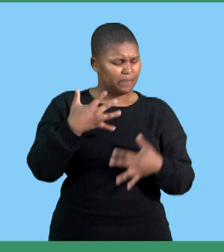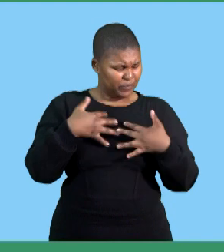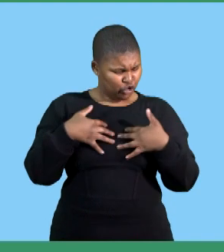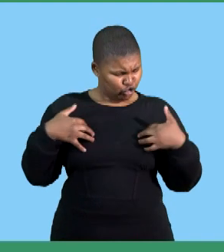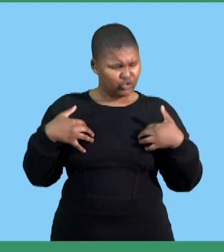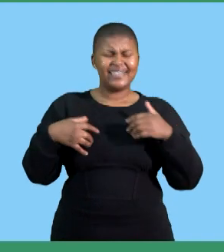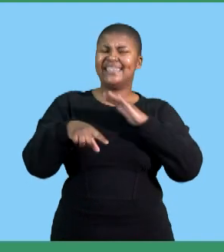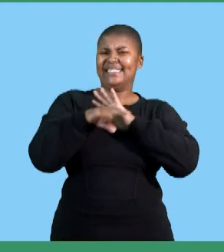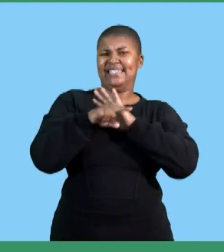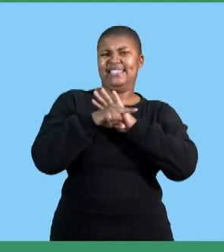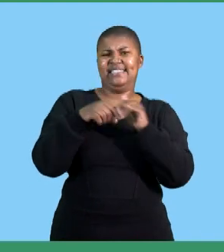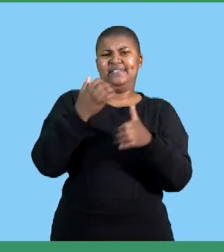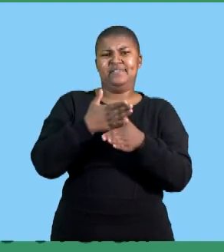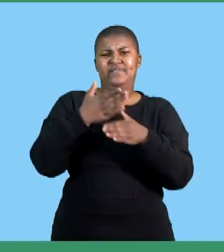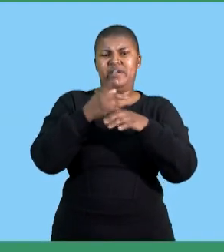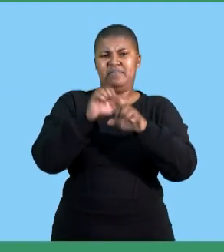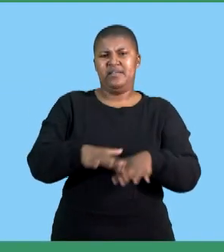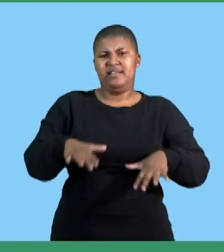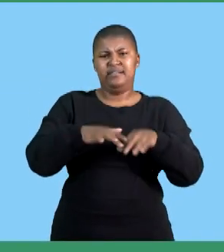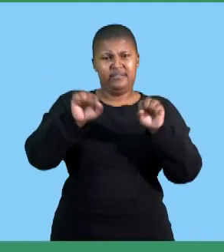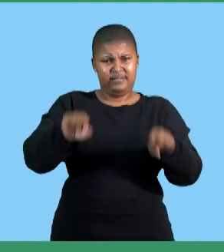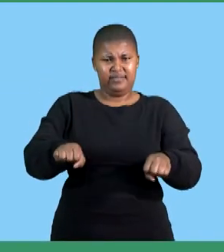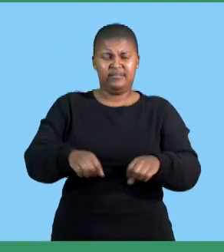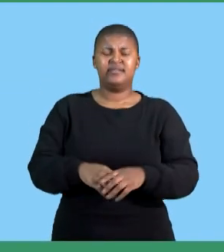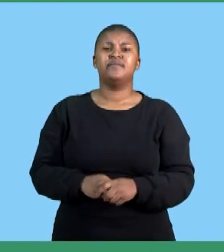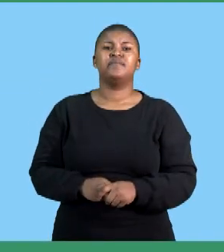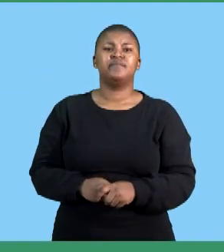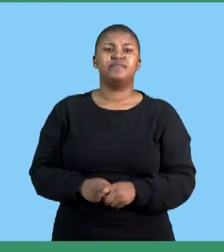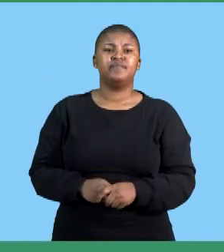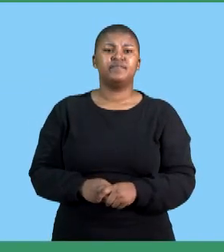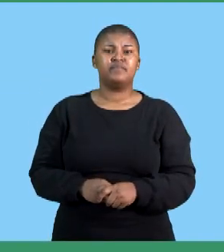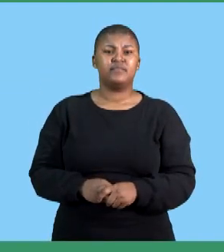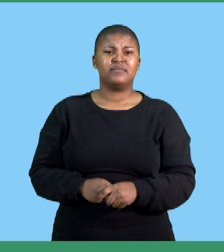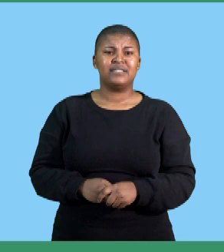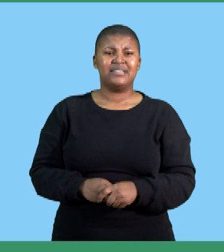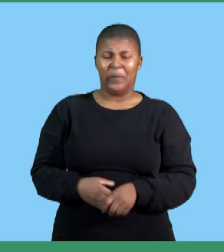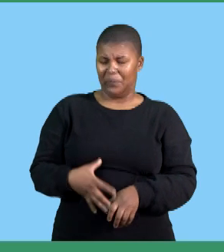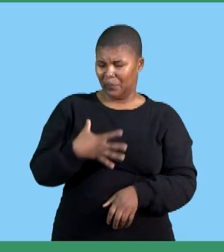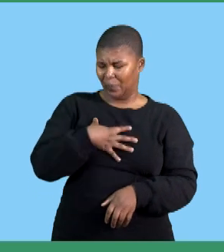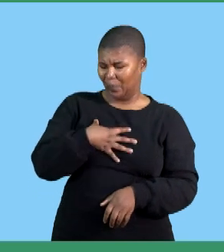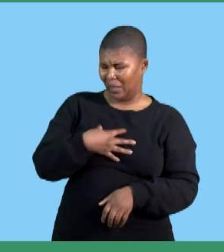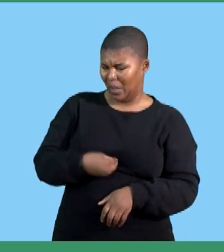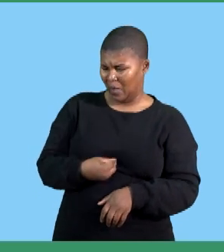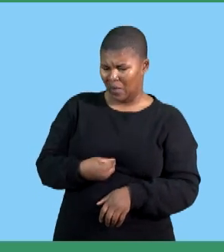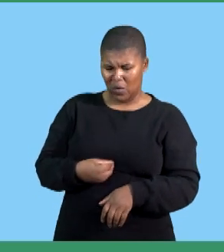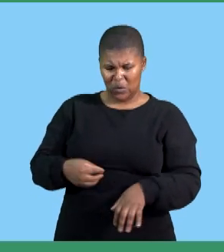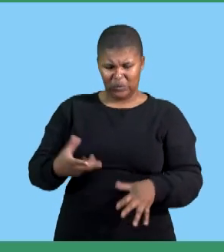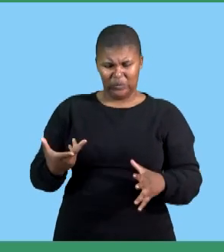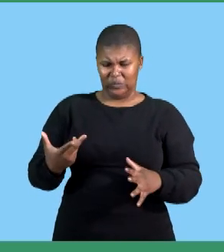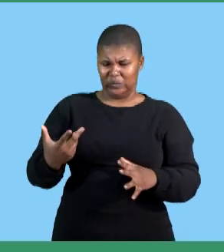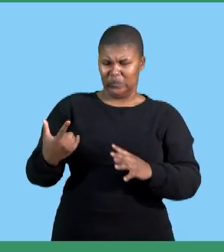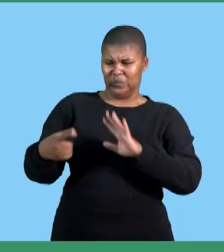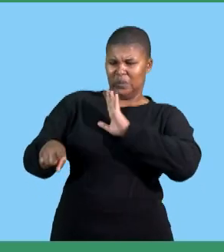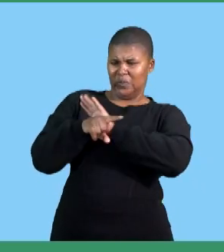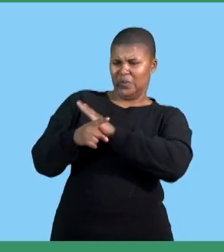is negative in the workplace. The strain can affect your memory or